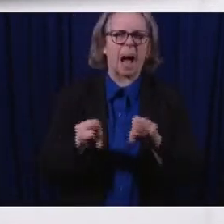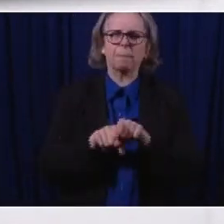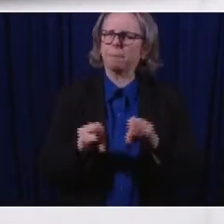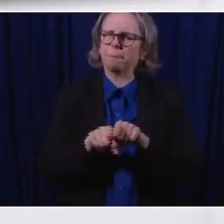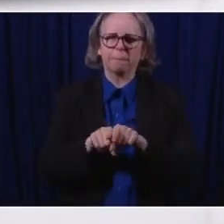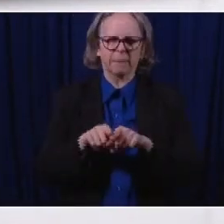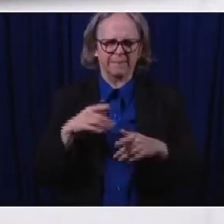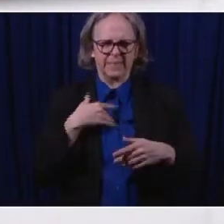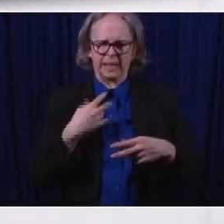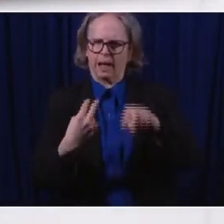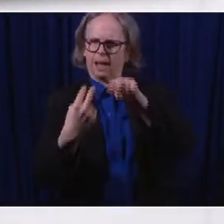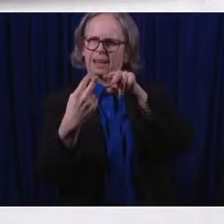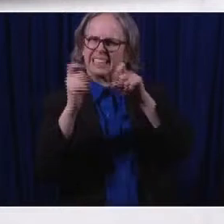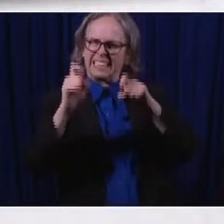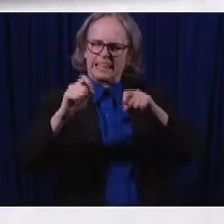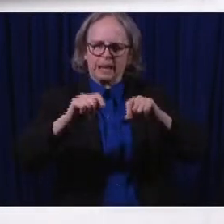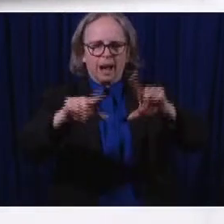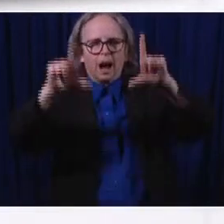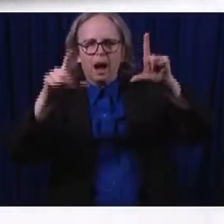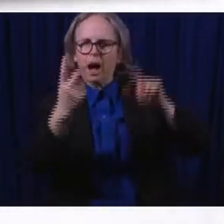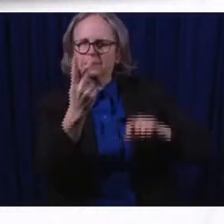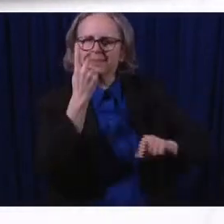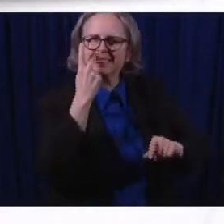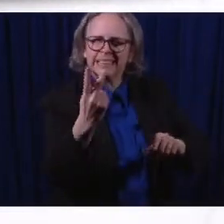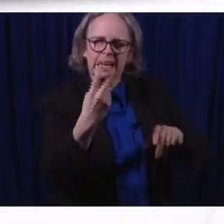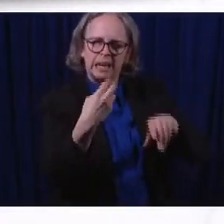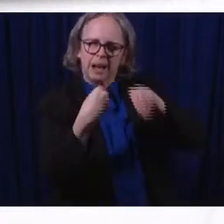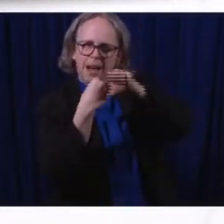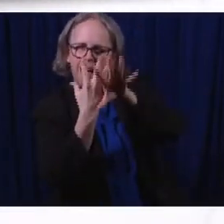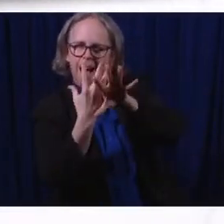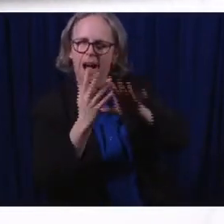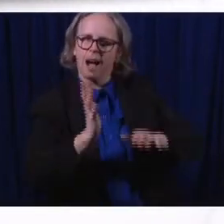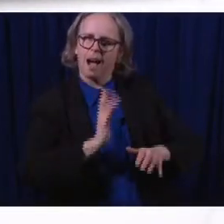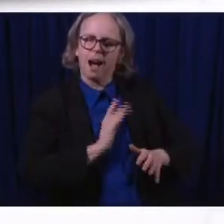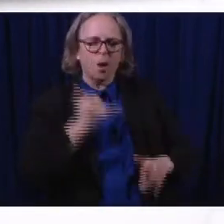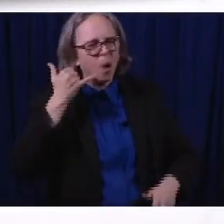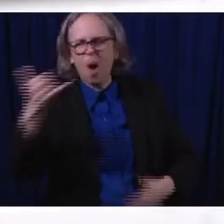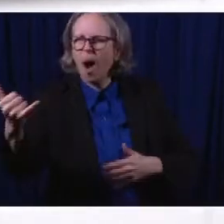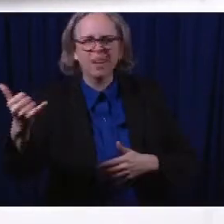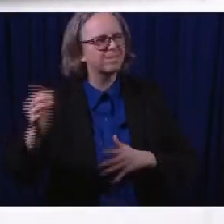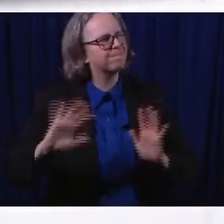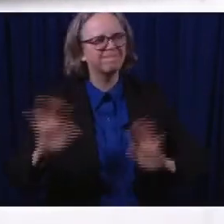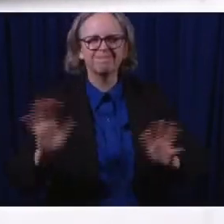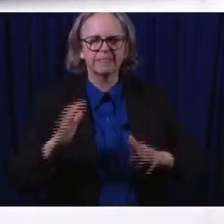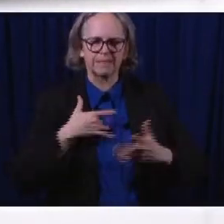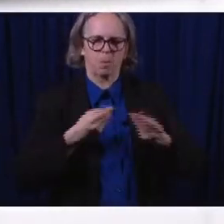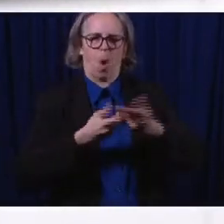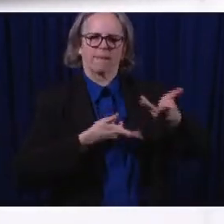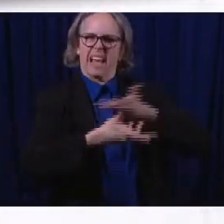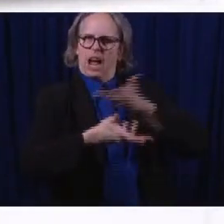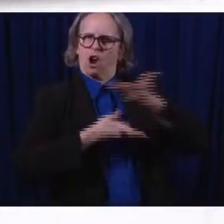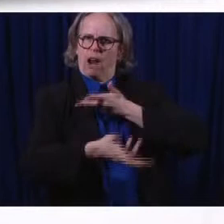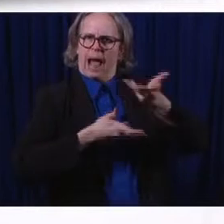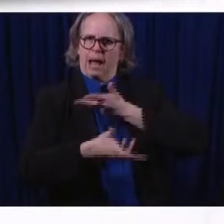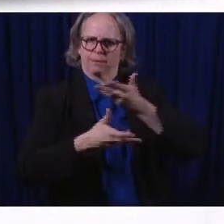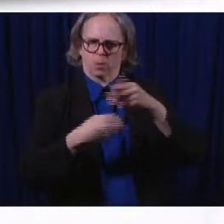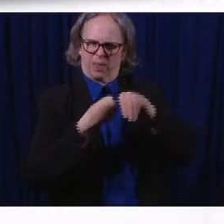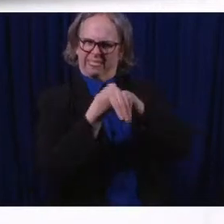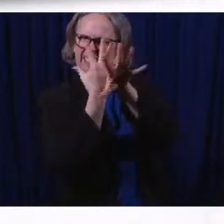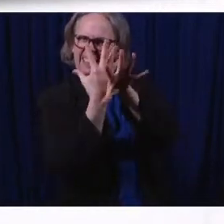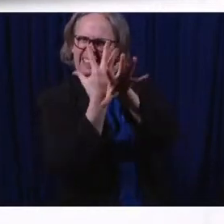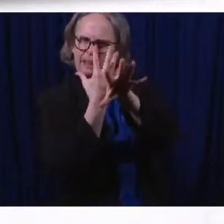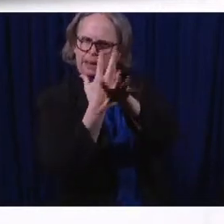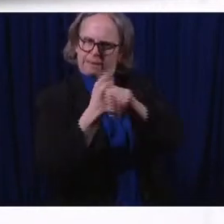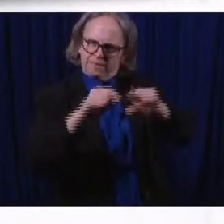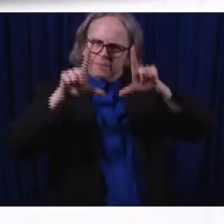seeing the person, being able to interact with them has been a fantastic benefit to this school district as